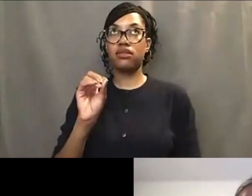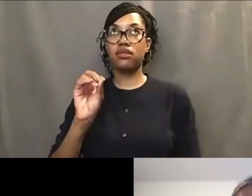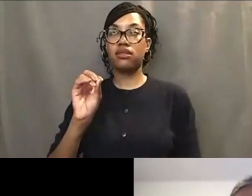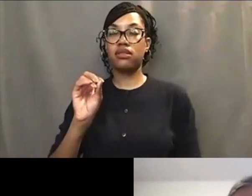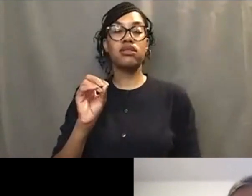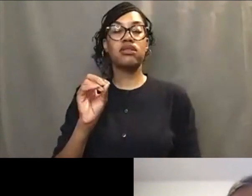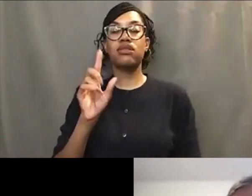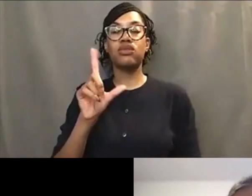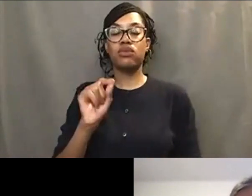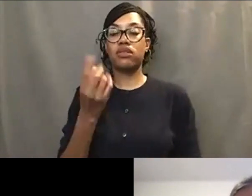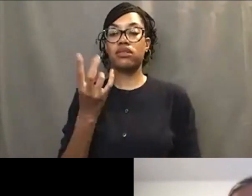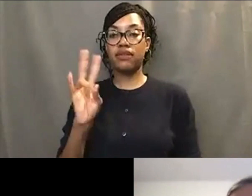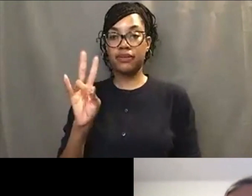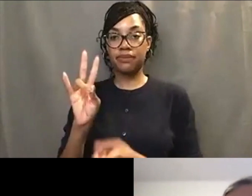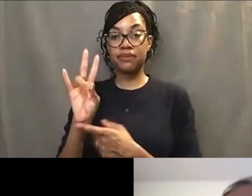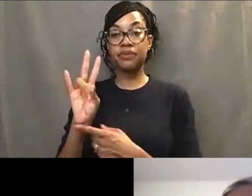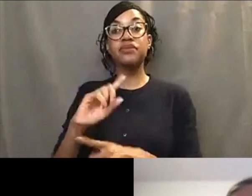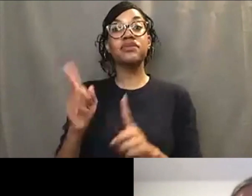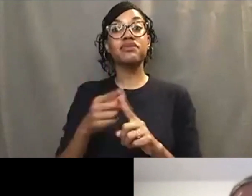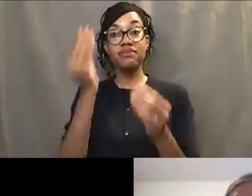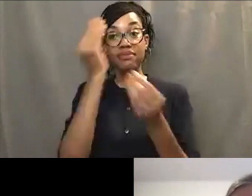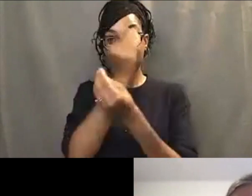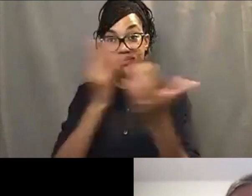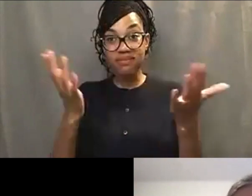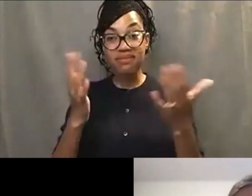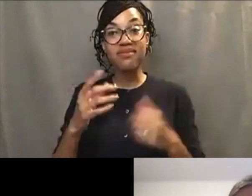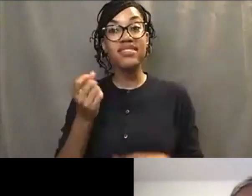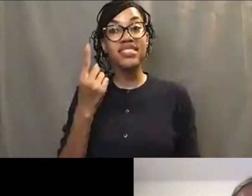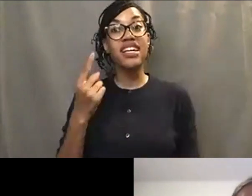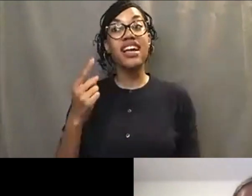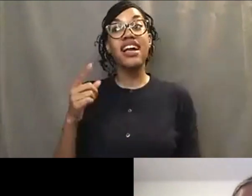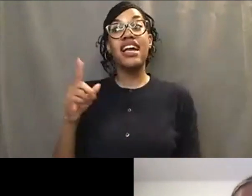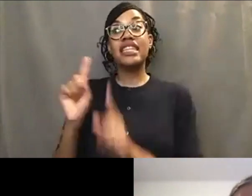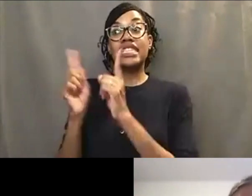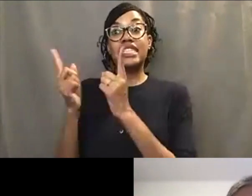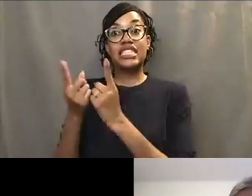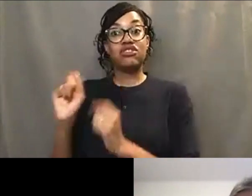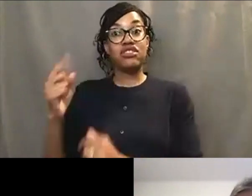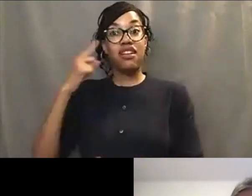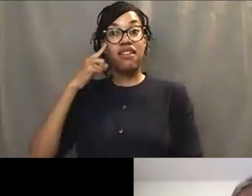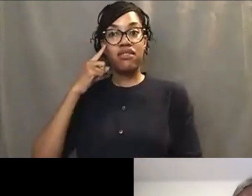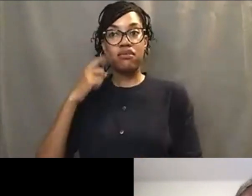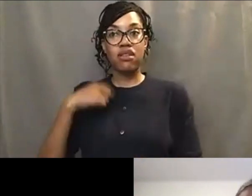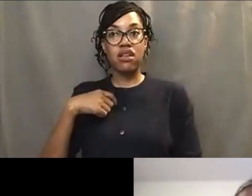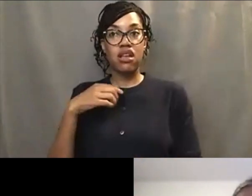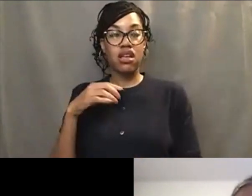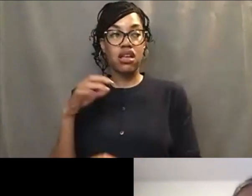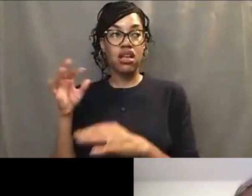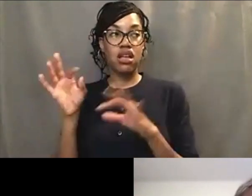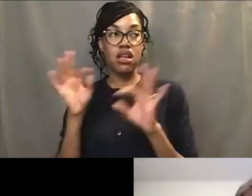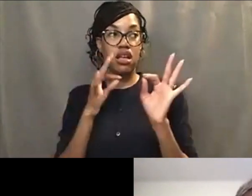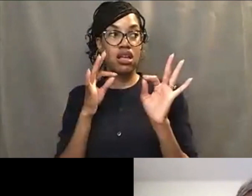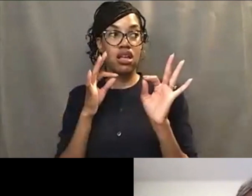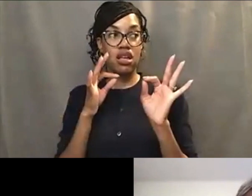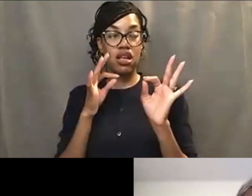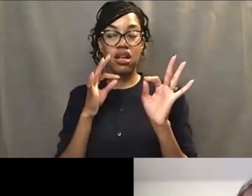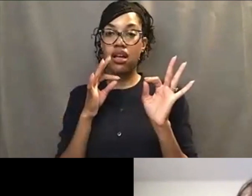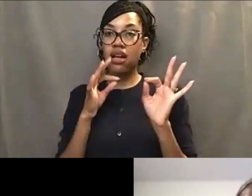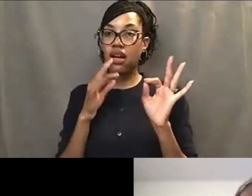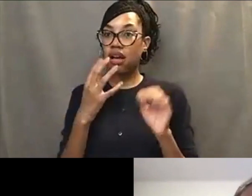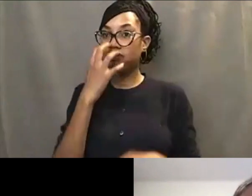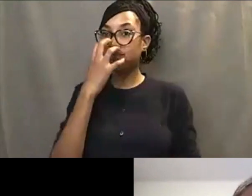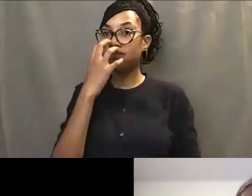that the district gave us the meanest side eye, when we had parents and students presenting